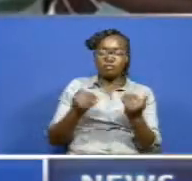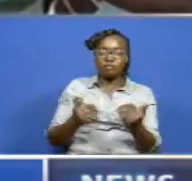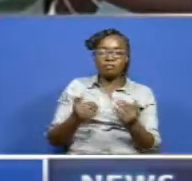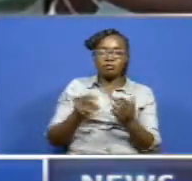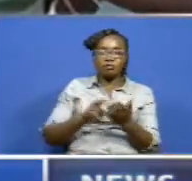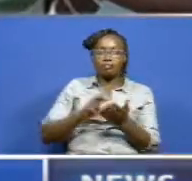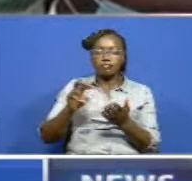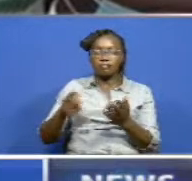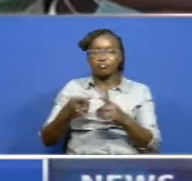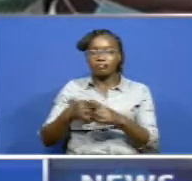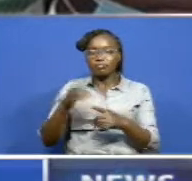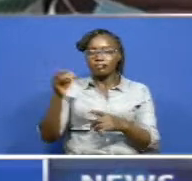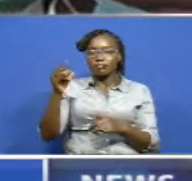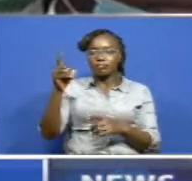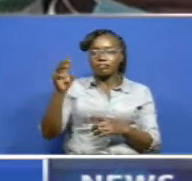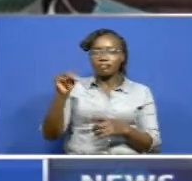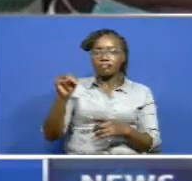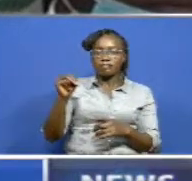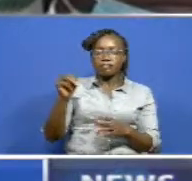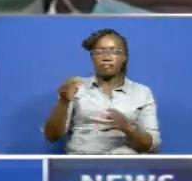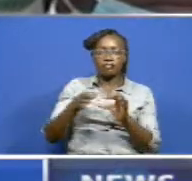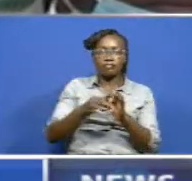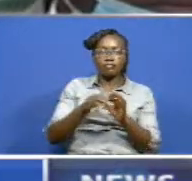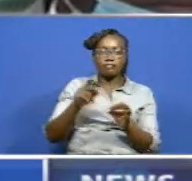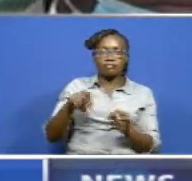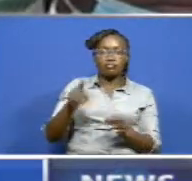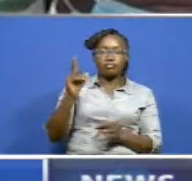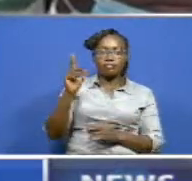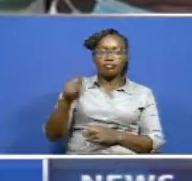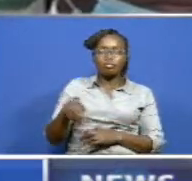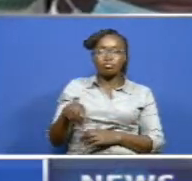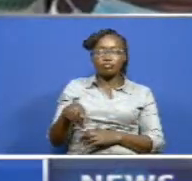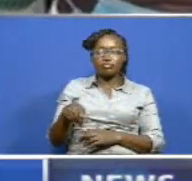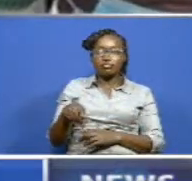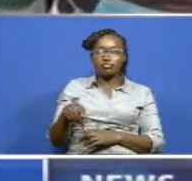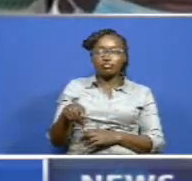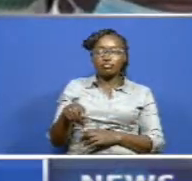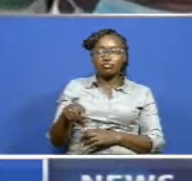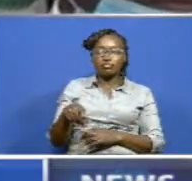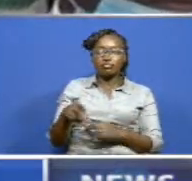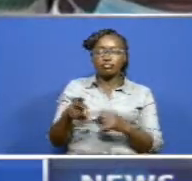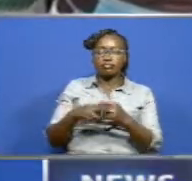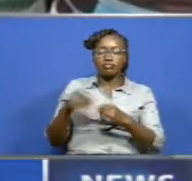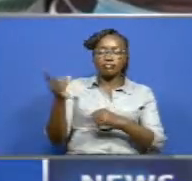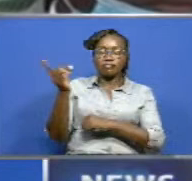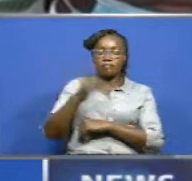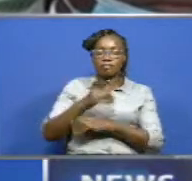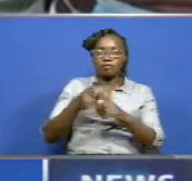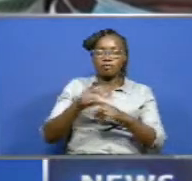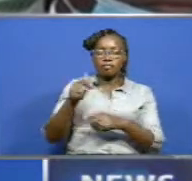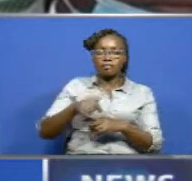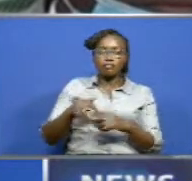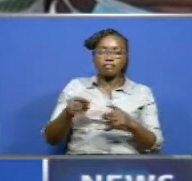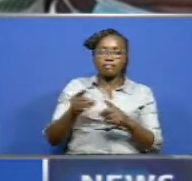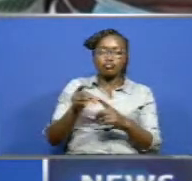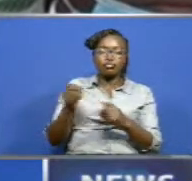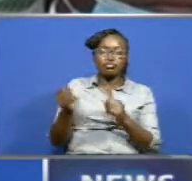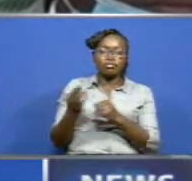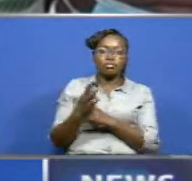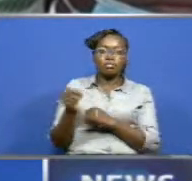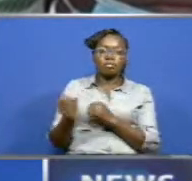defected from ODM and rejoined PDP within 7 days from today, 13th